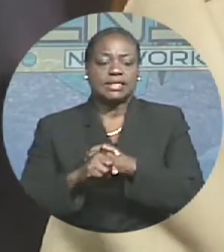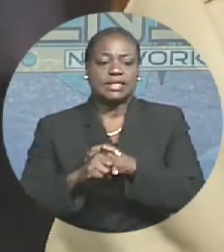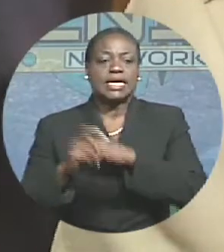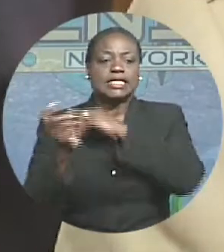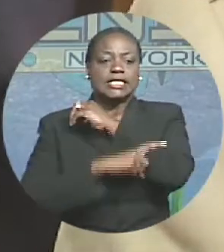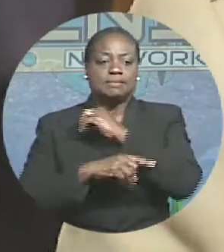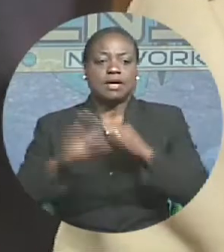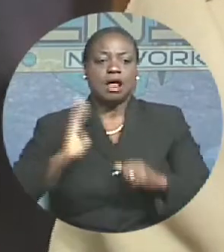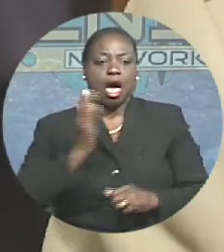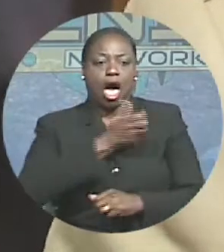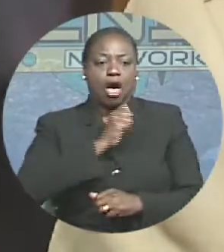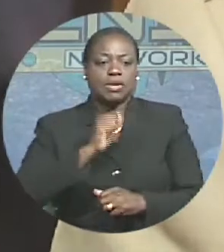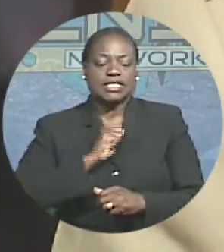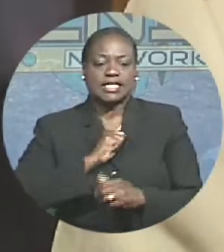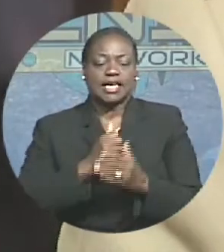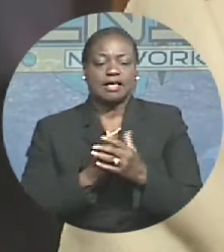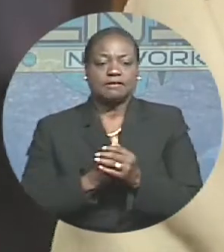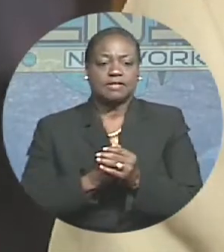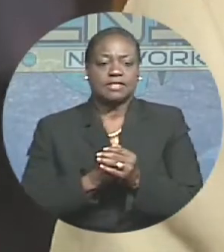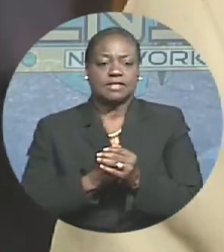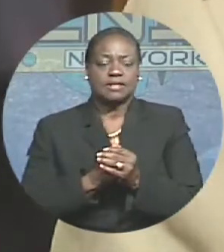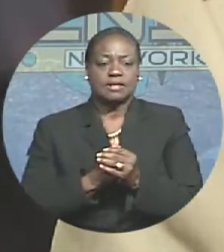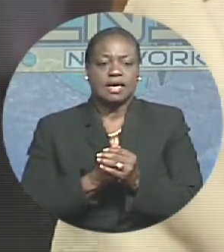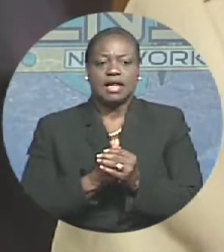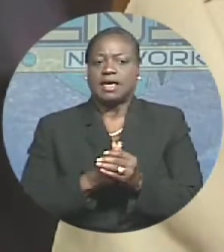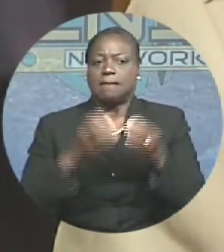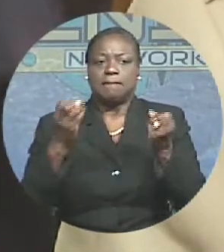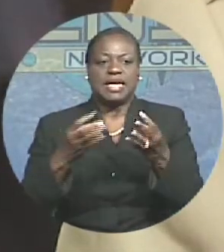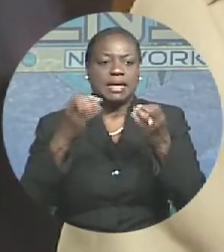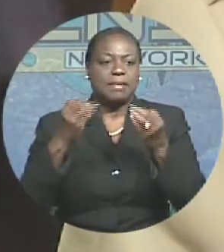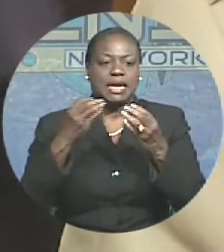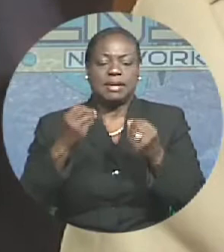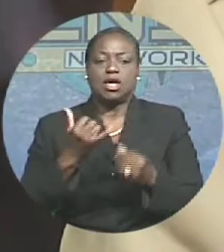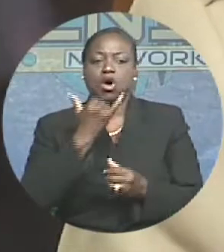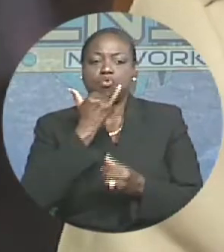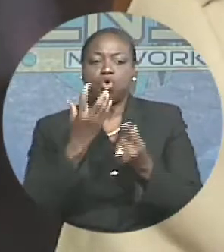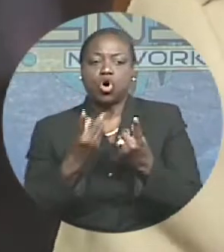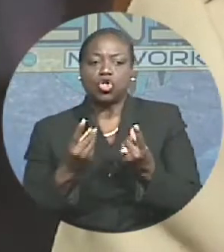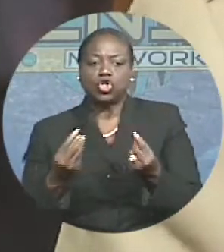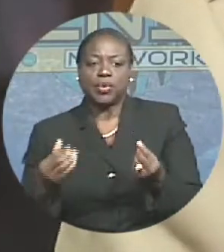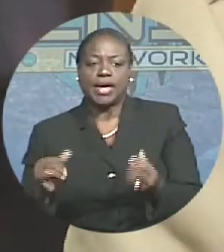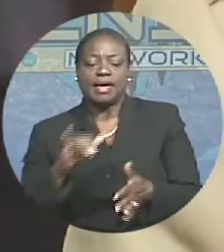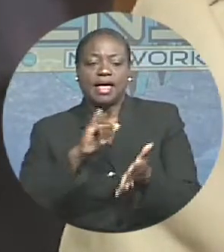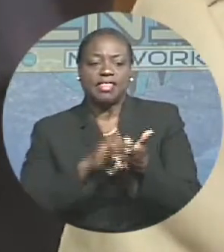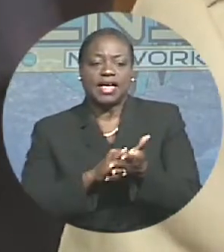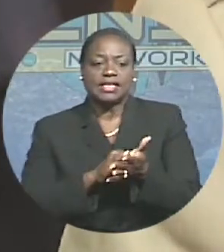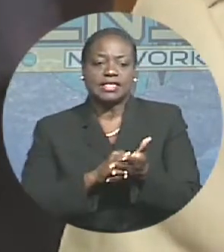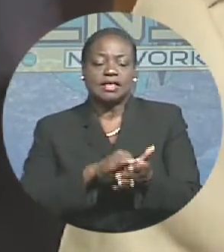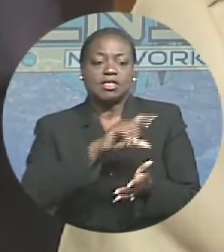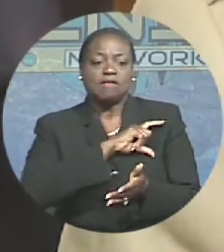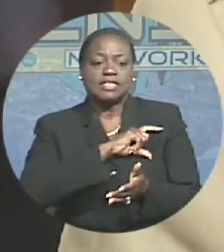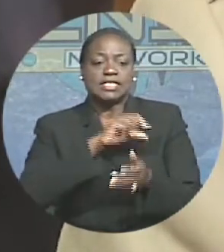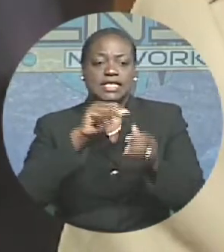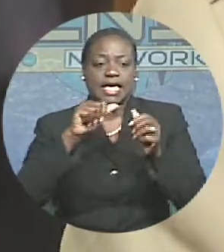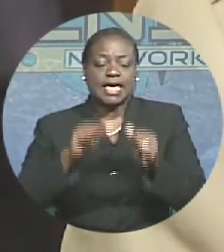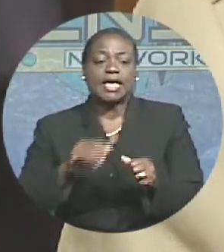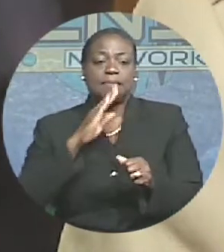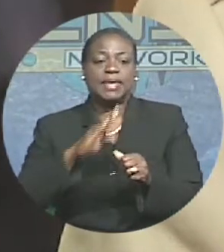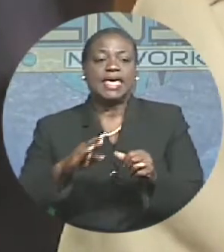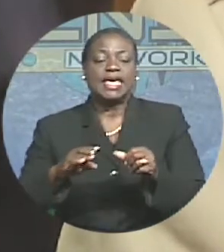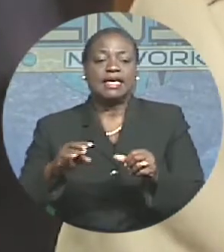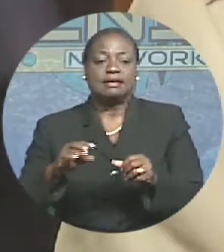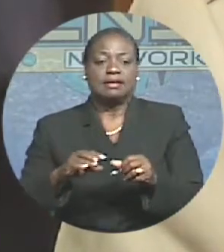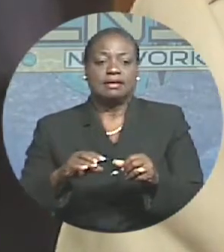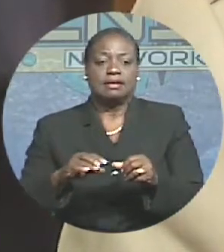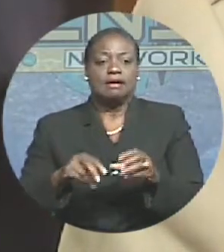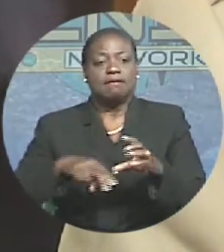a whole gamut of offences on which our officers can be disciplined, and that can include dismissal. So this afternoon, the